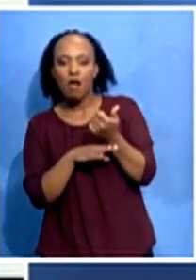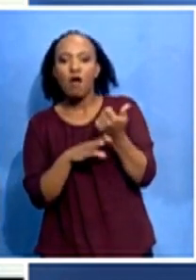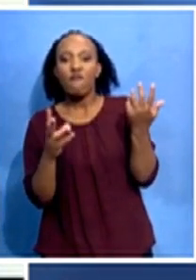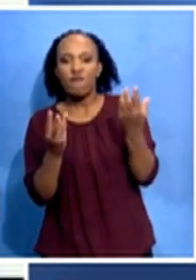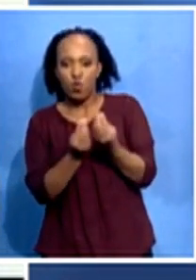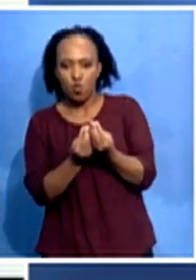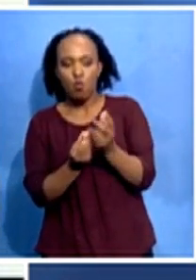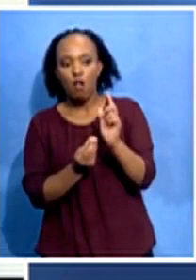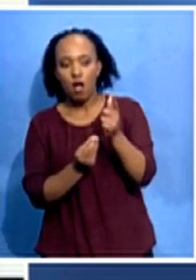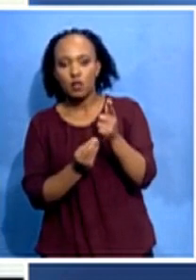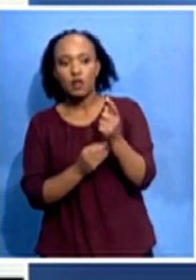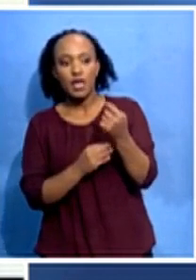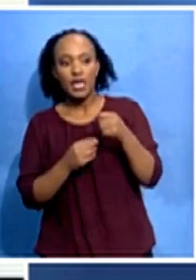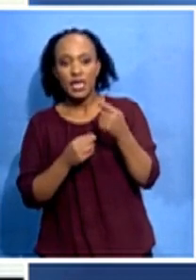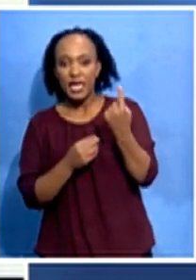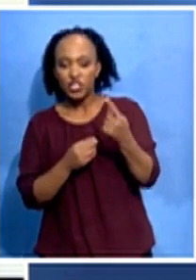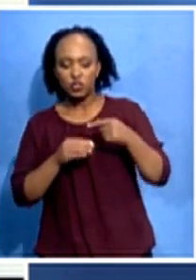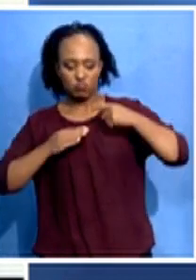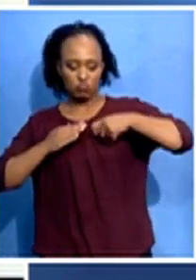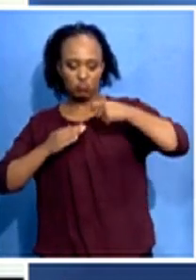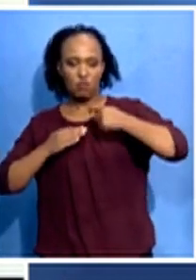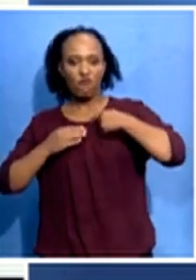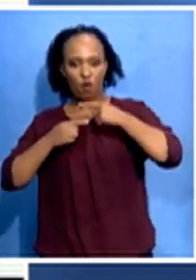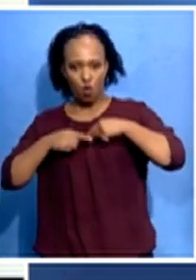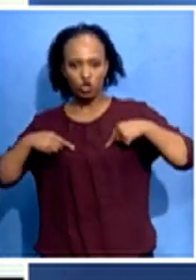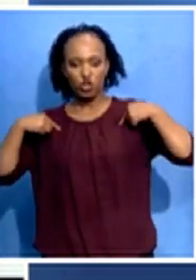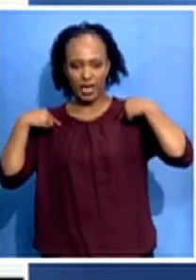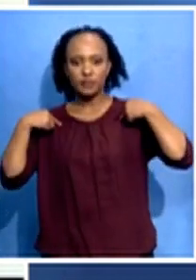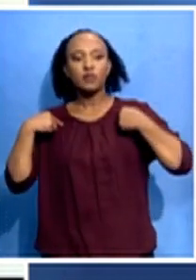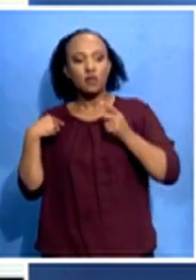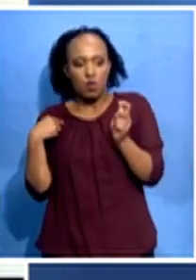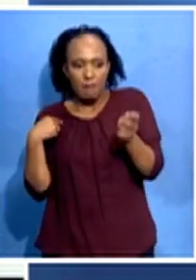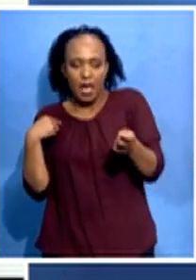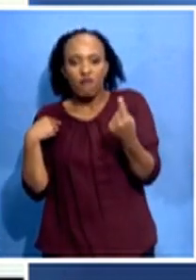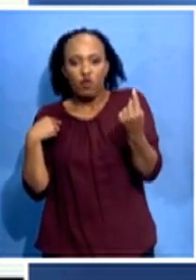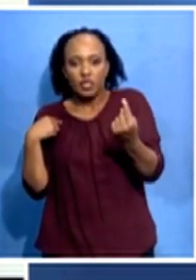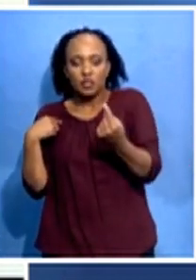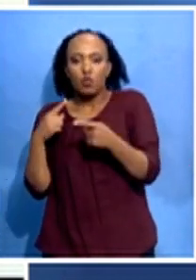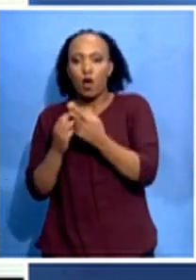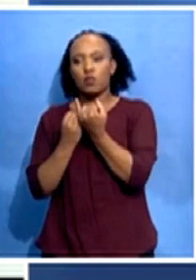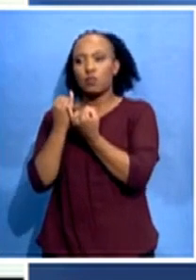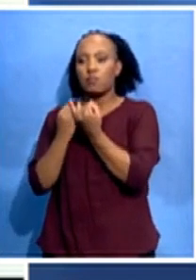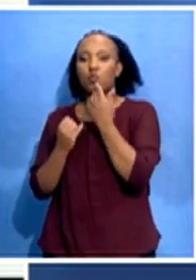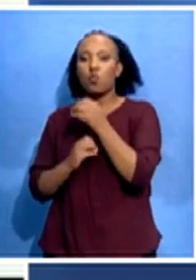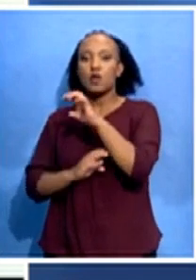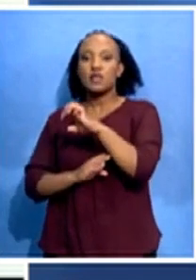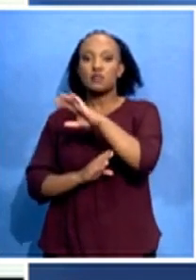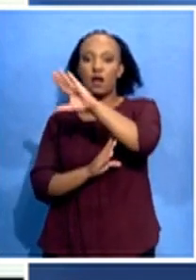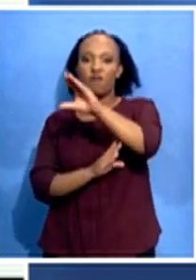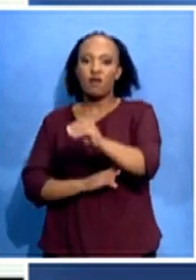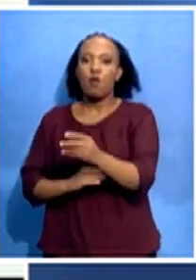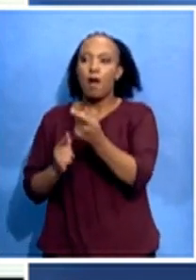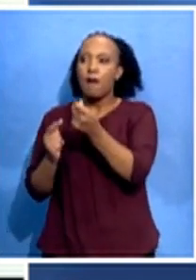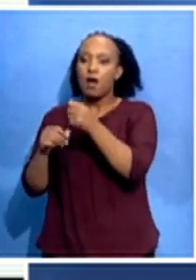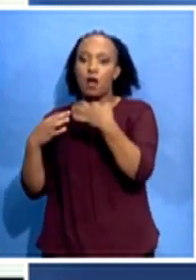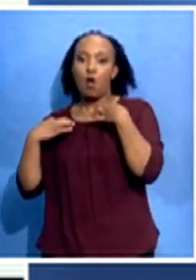sewed. Maybe that's where you can compete with other Eastern countries where we import all these clothes from. Those are the kind of initiatives